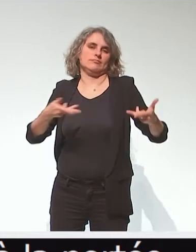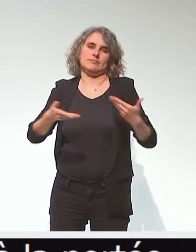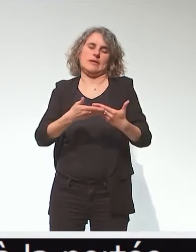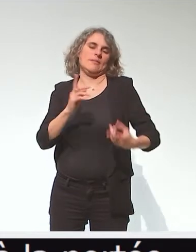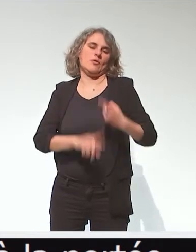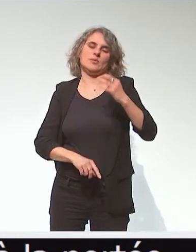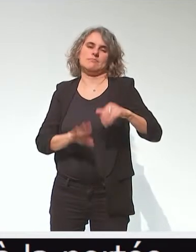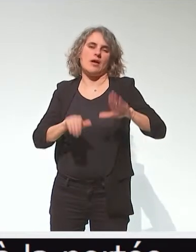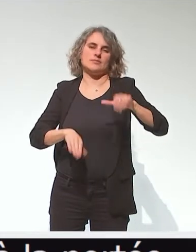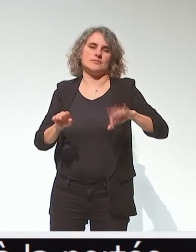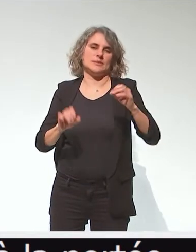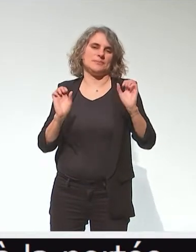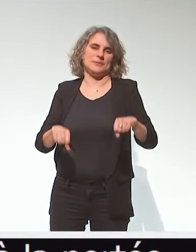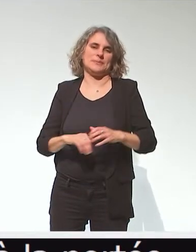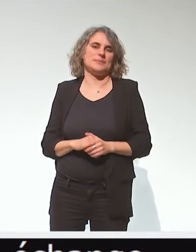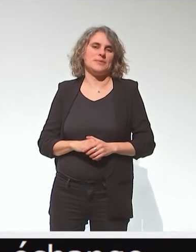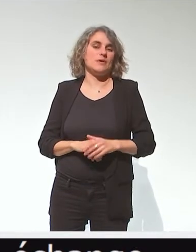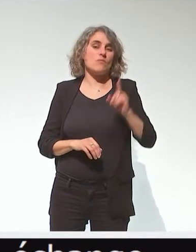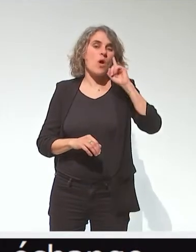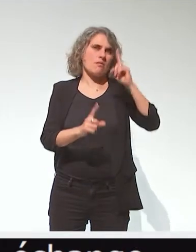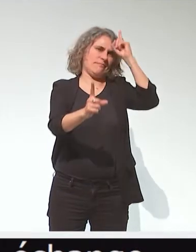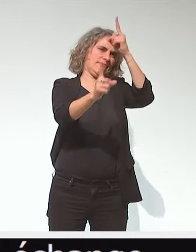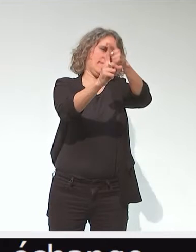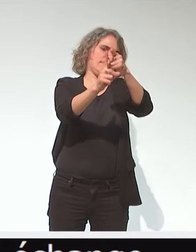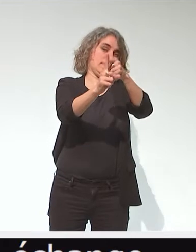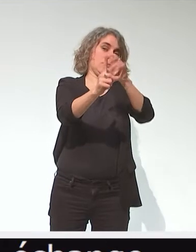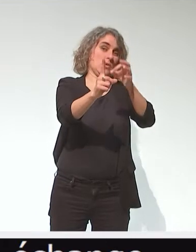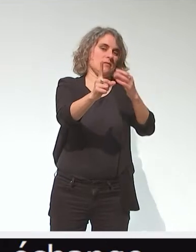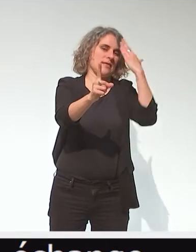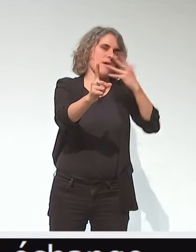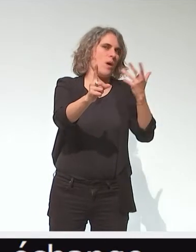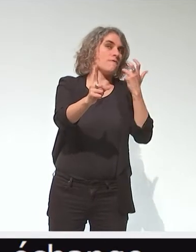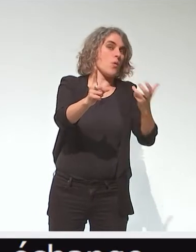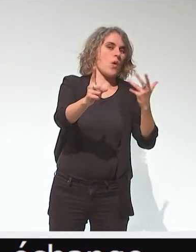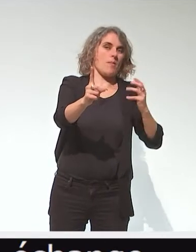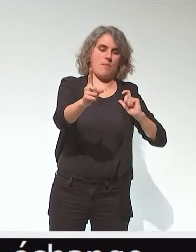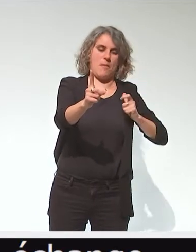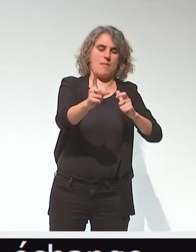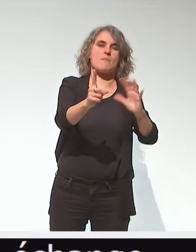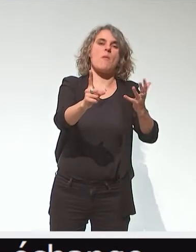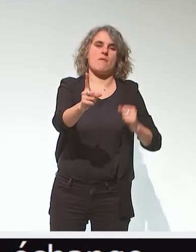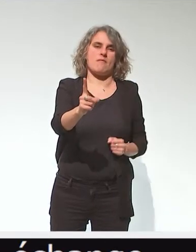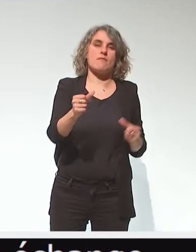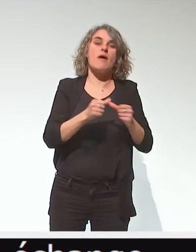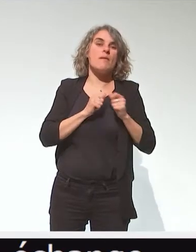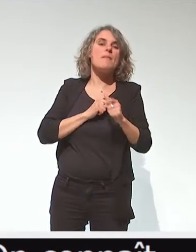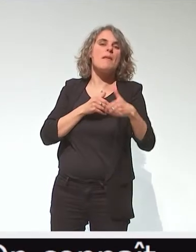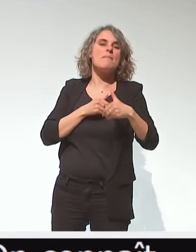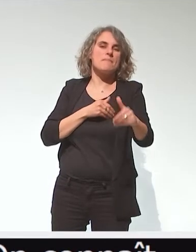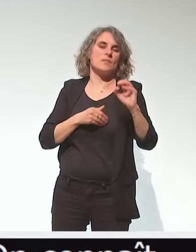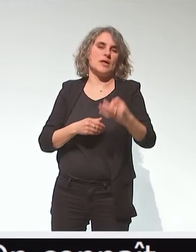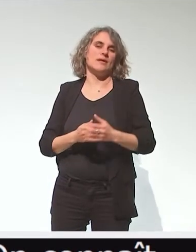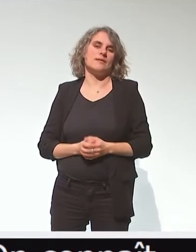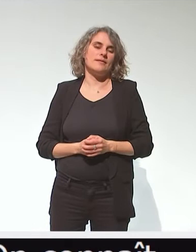but the most difficult question is how. And sometimes the bicycle is